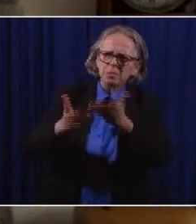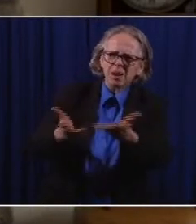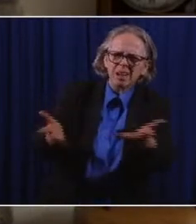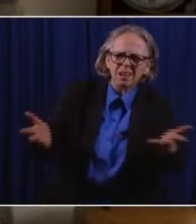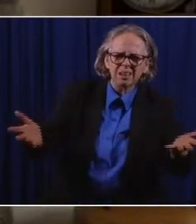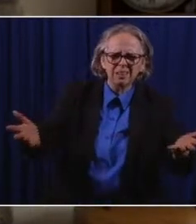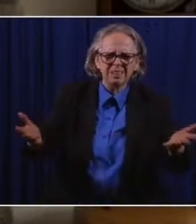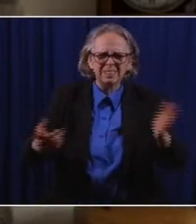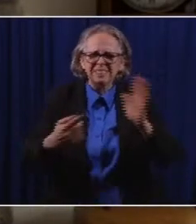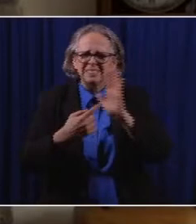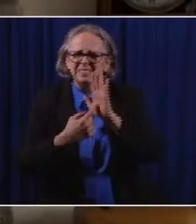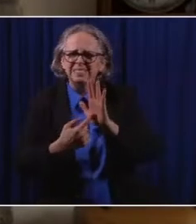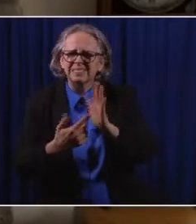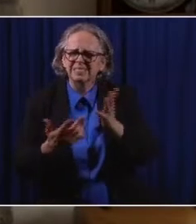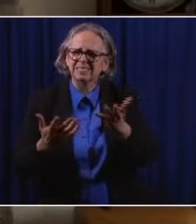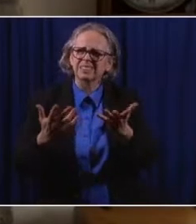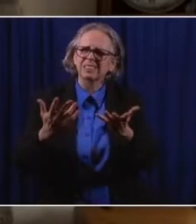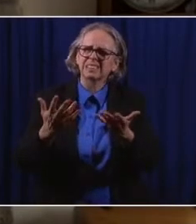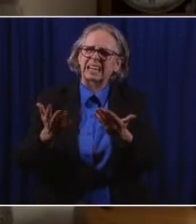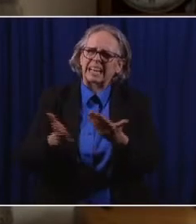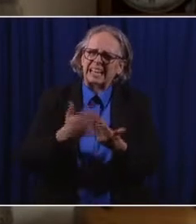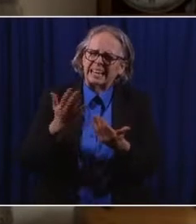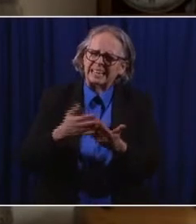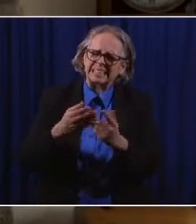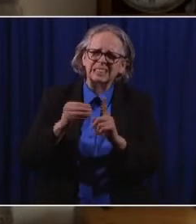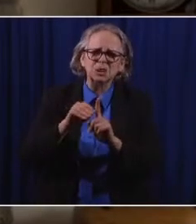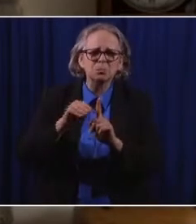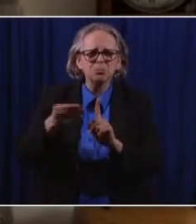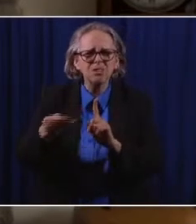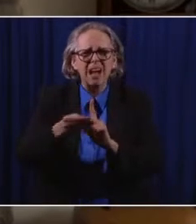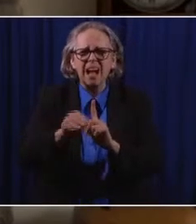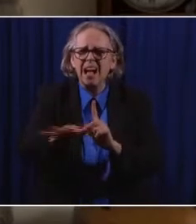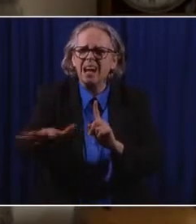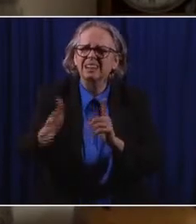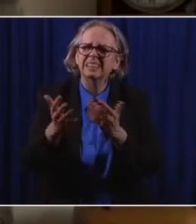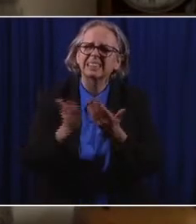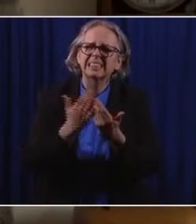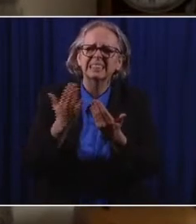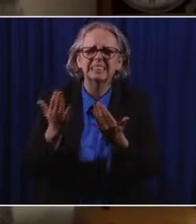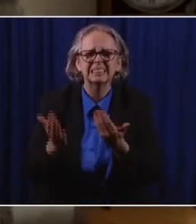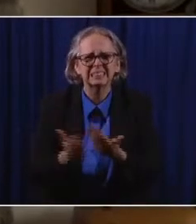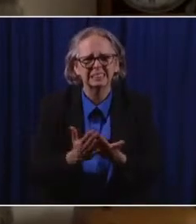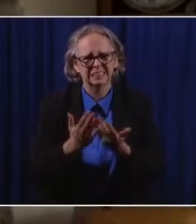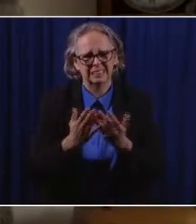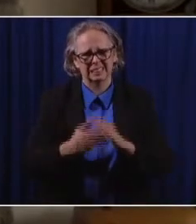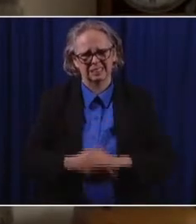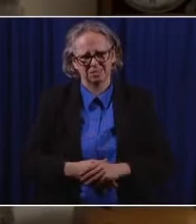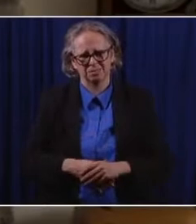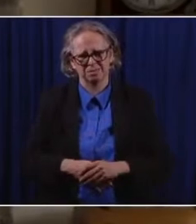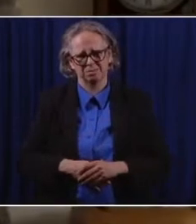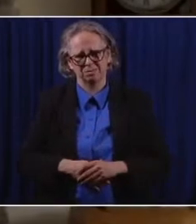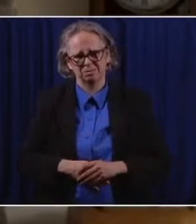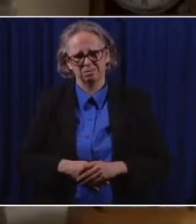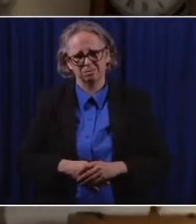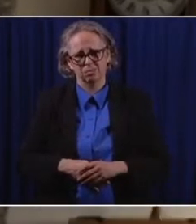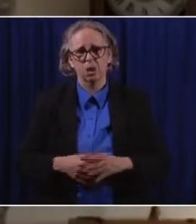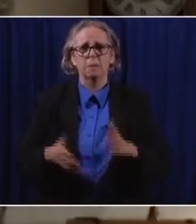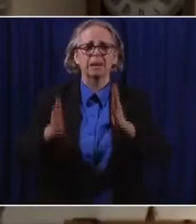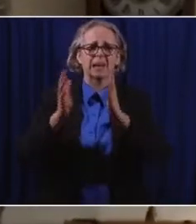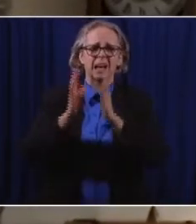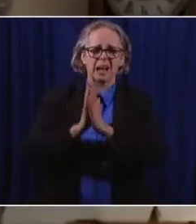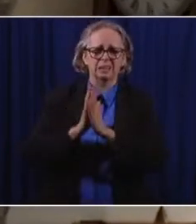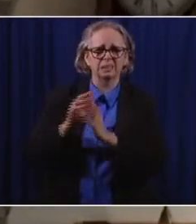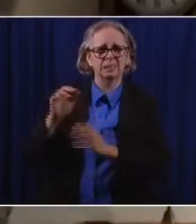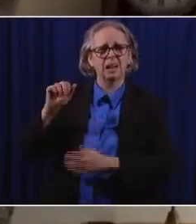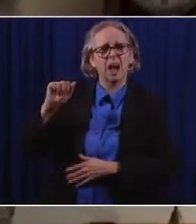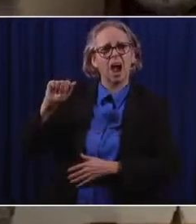can be transmitted. I am going to stop. We were going to hear from Alicia Nelson, who's our Recovery Ohio